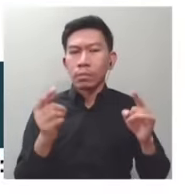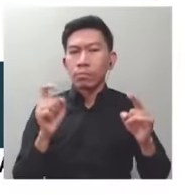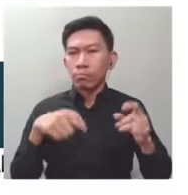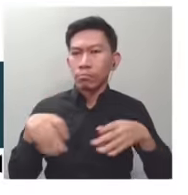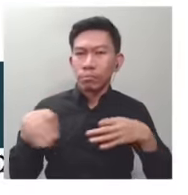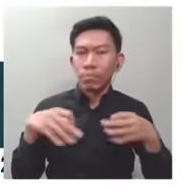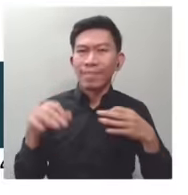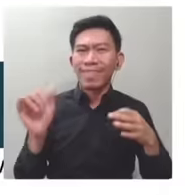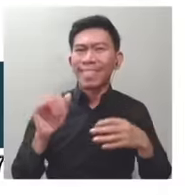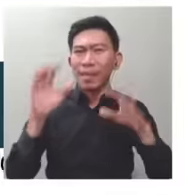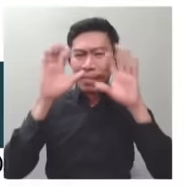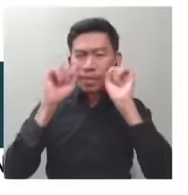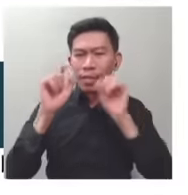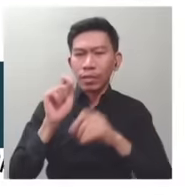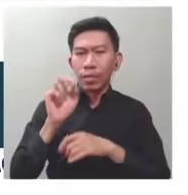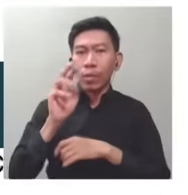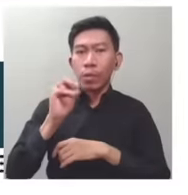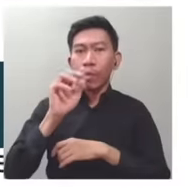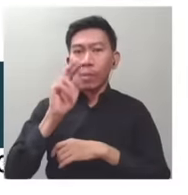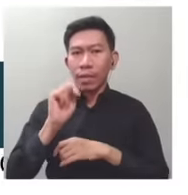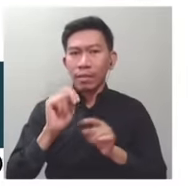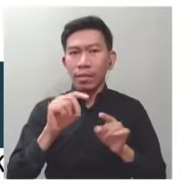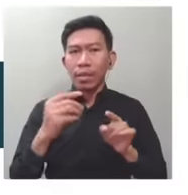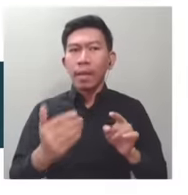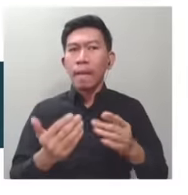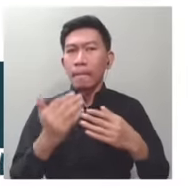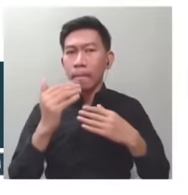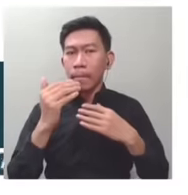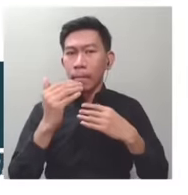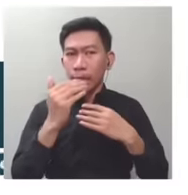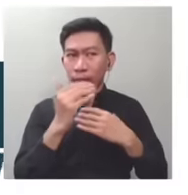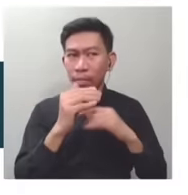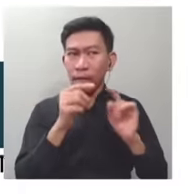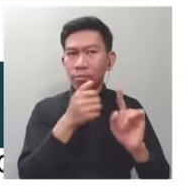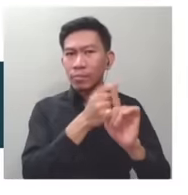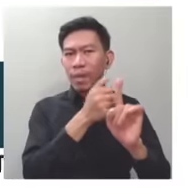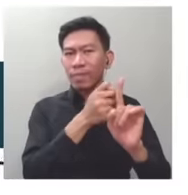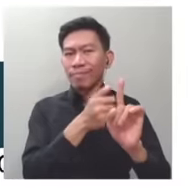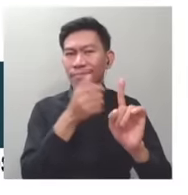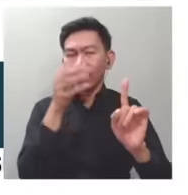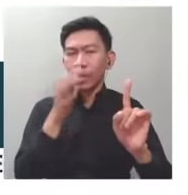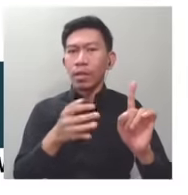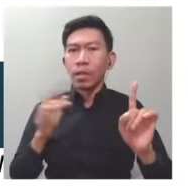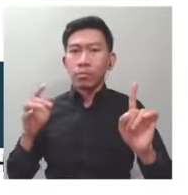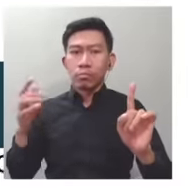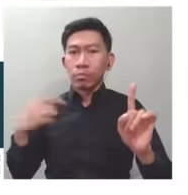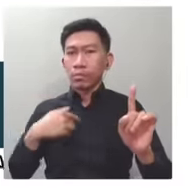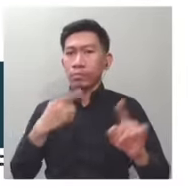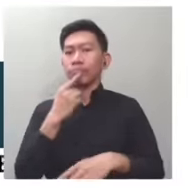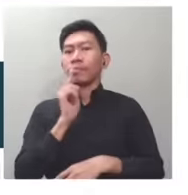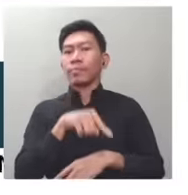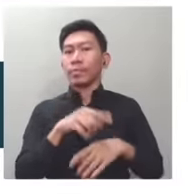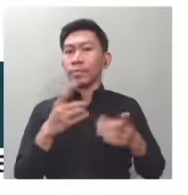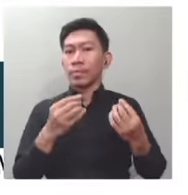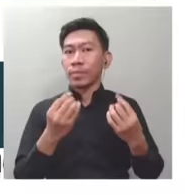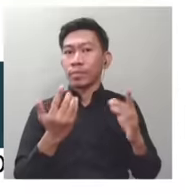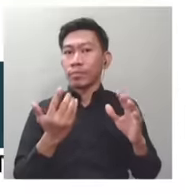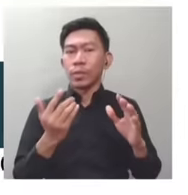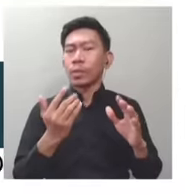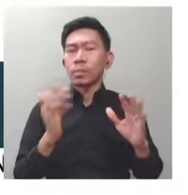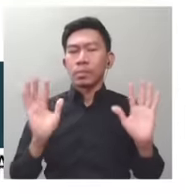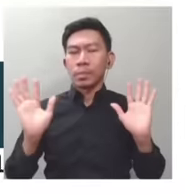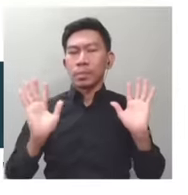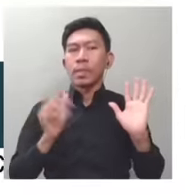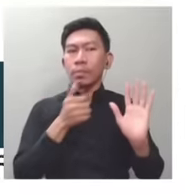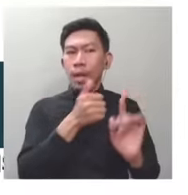said, the buck stops with him. Mm. I am not in a position to tell him what to do or what not to do. This is basically